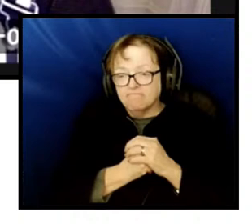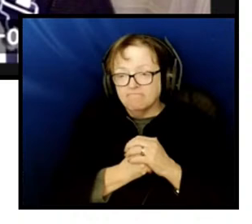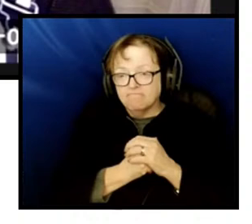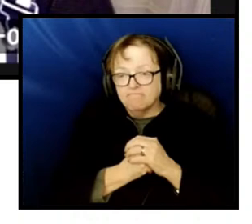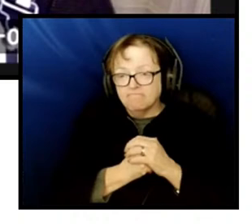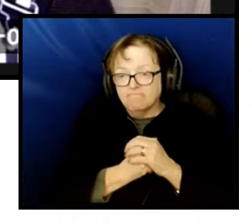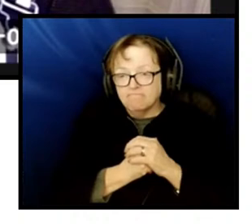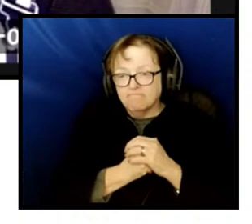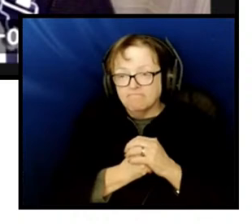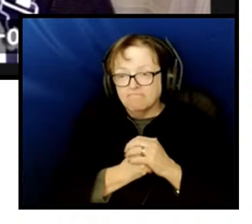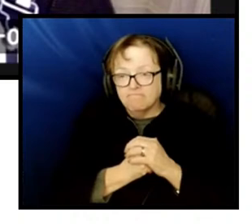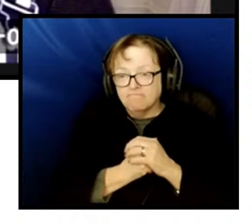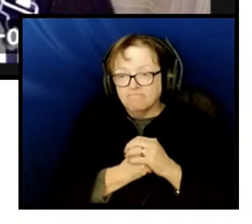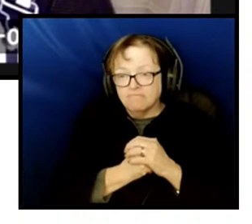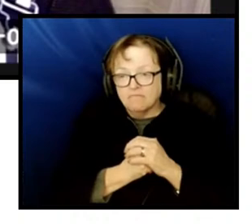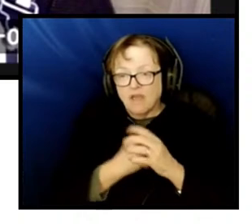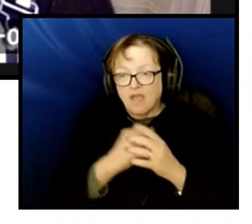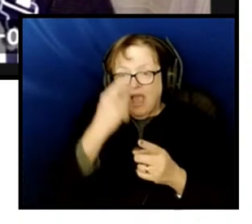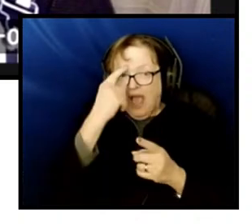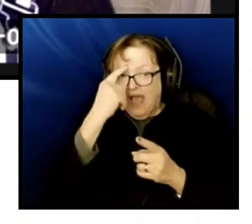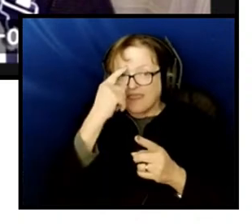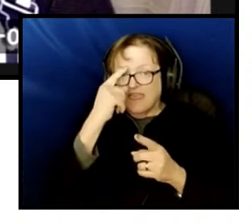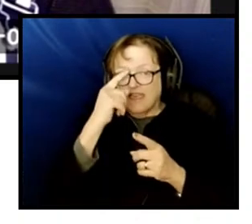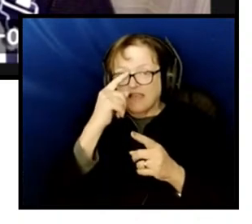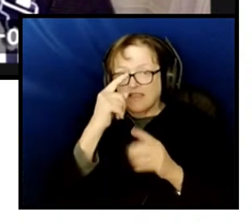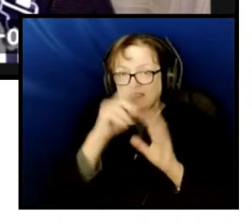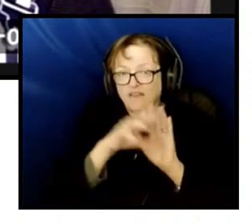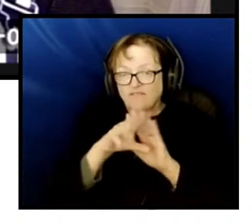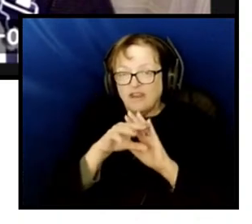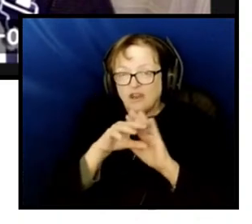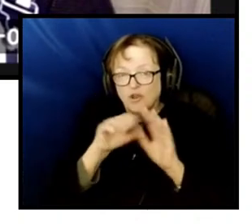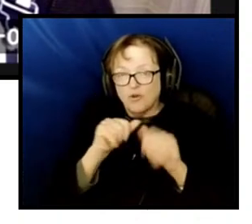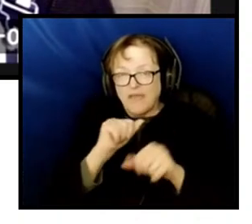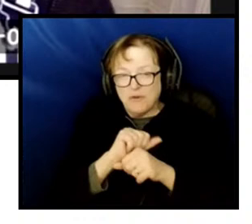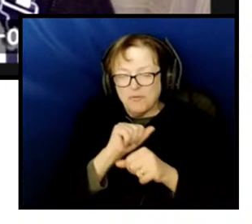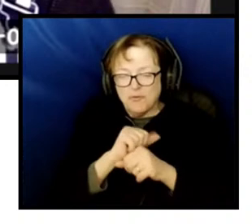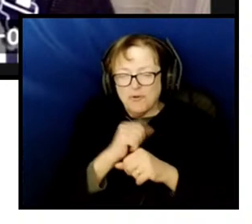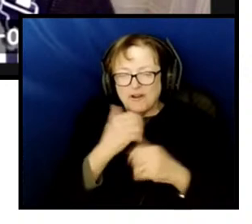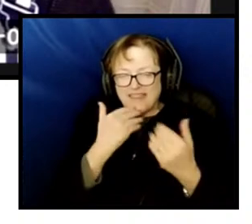Can we play the? I think the video can work now. Thanks for your patience.